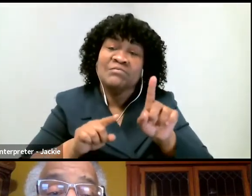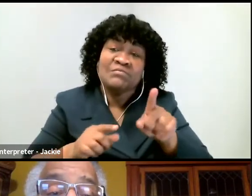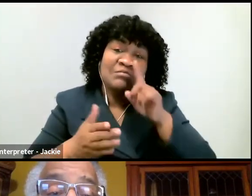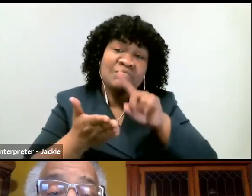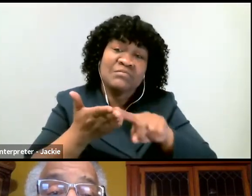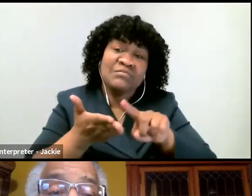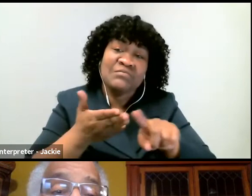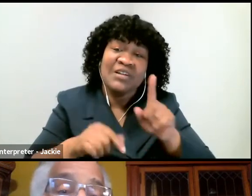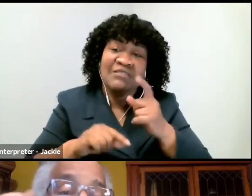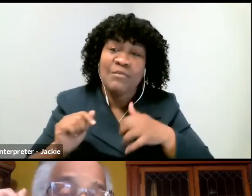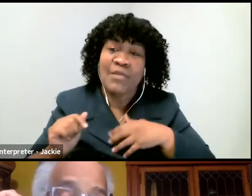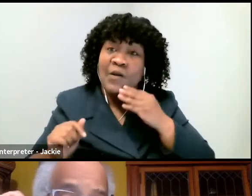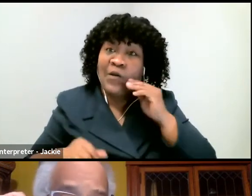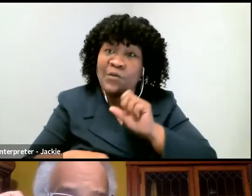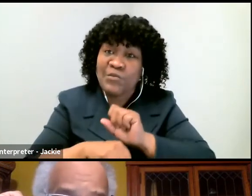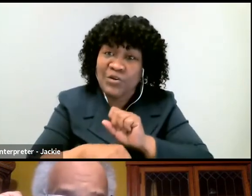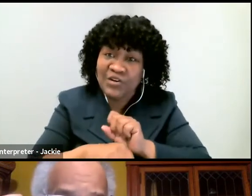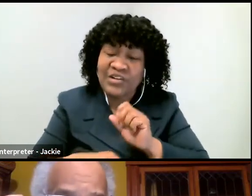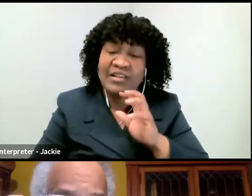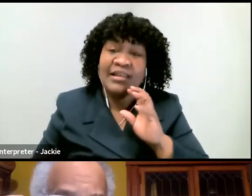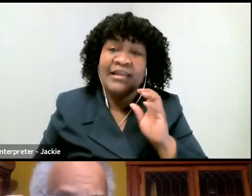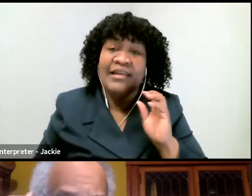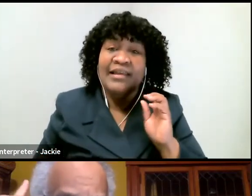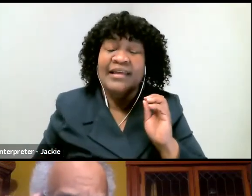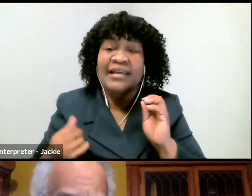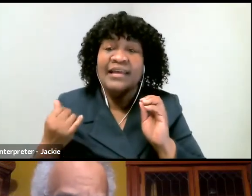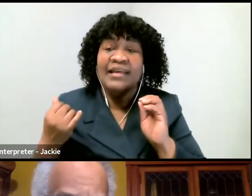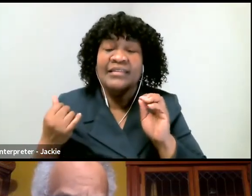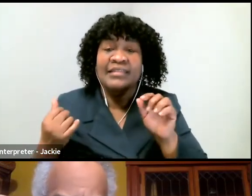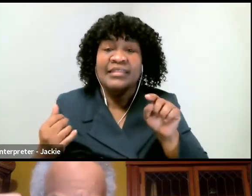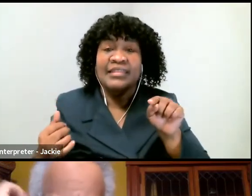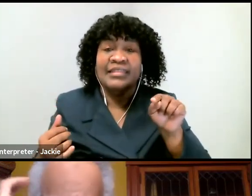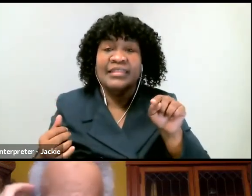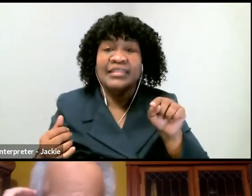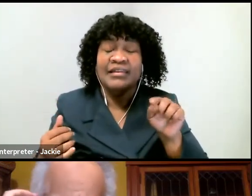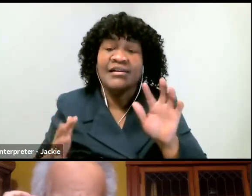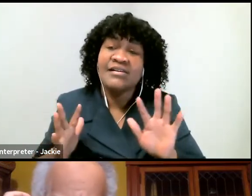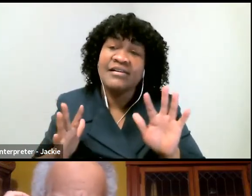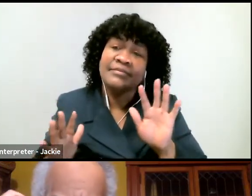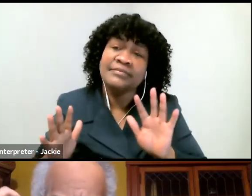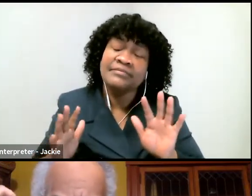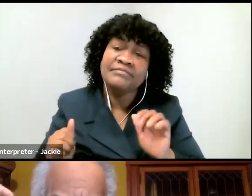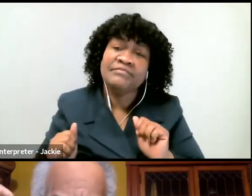for my homework. And this was in